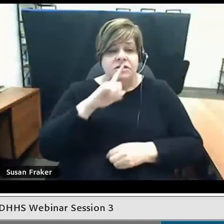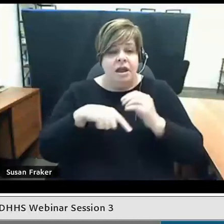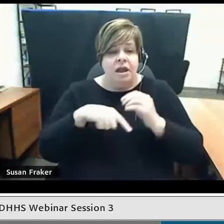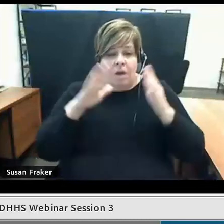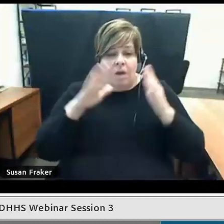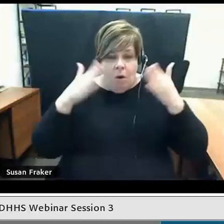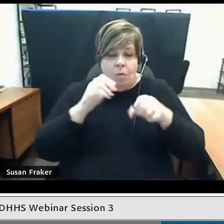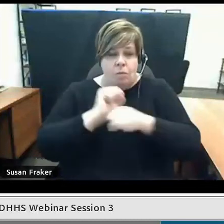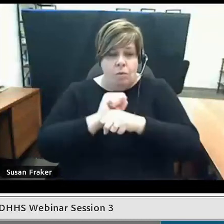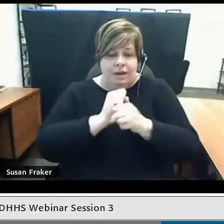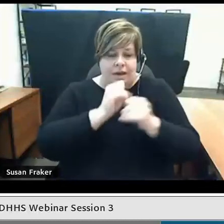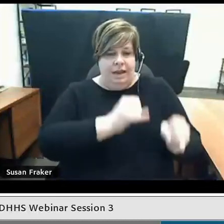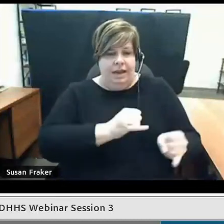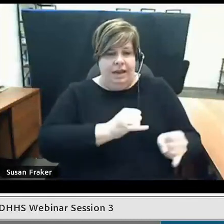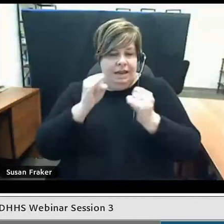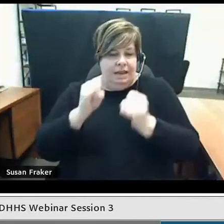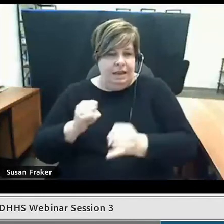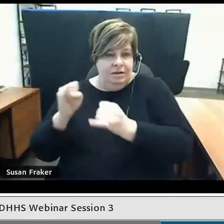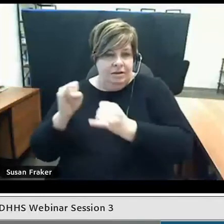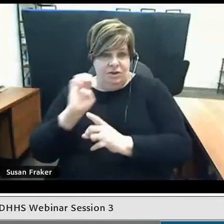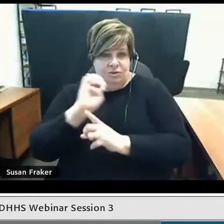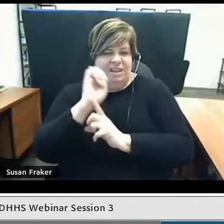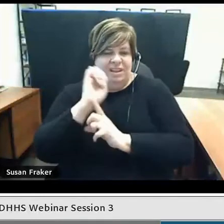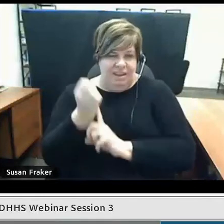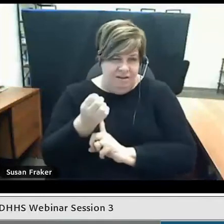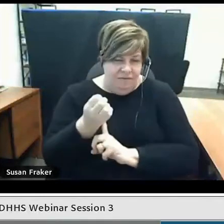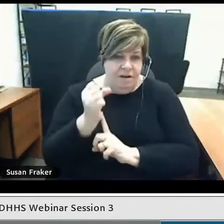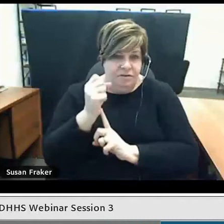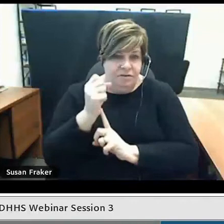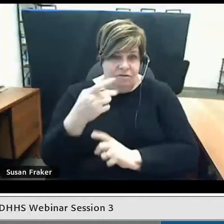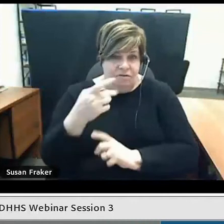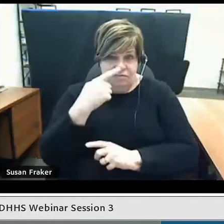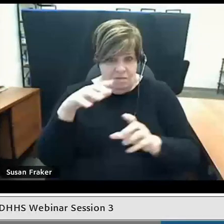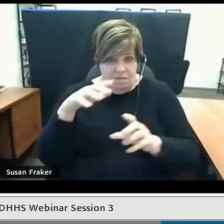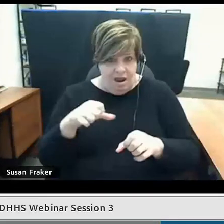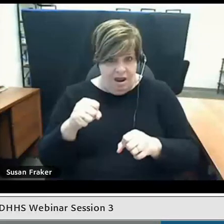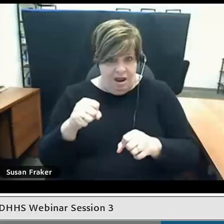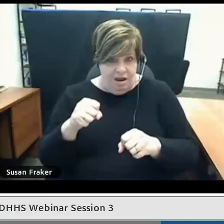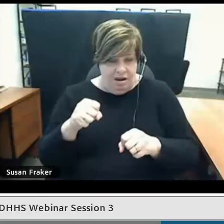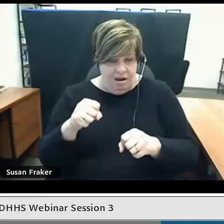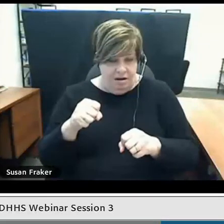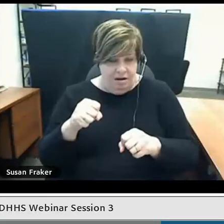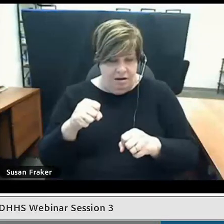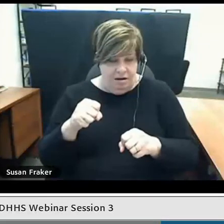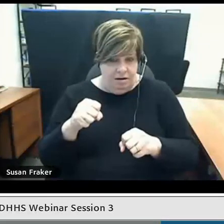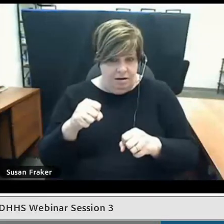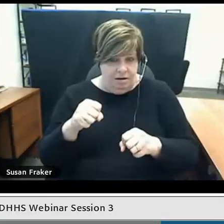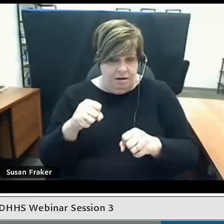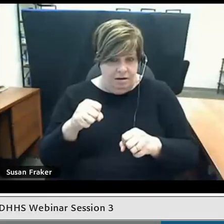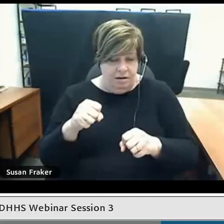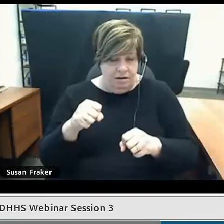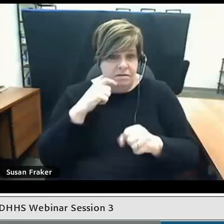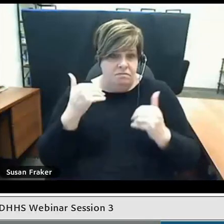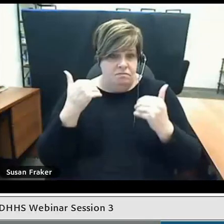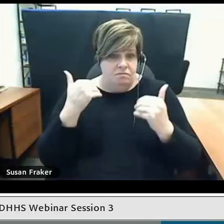the individual environments. So if you could just give us a brief overview. Keep going. Yeah, that'd be great. Thank